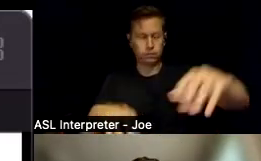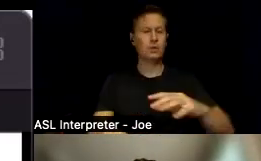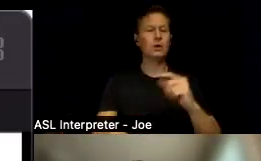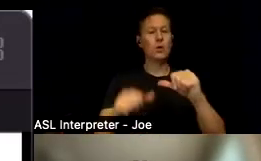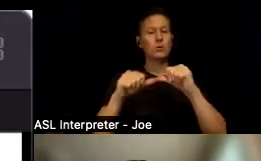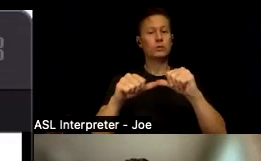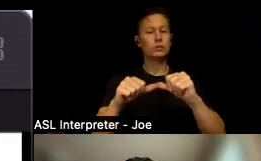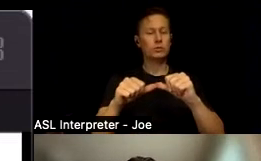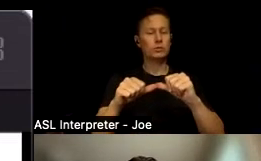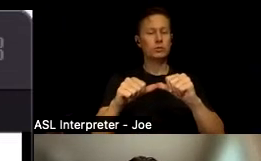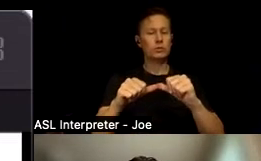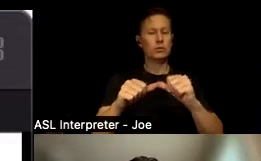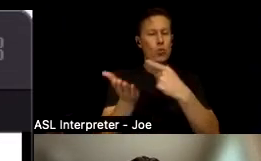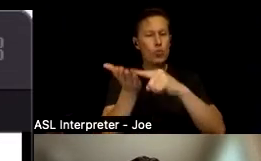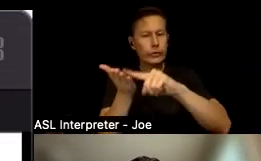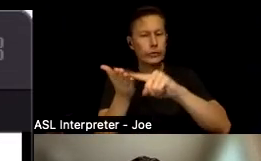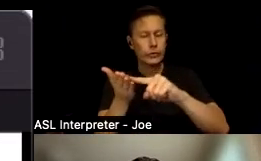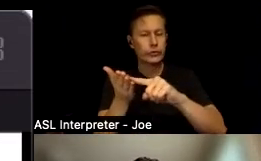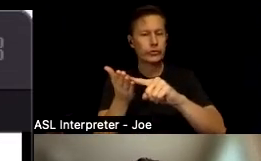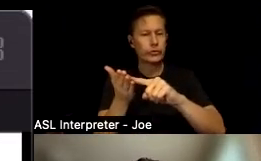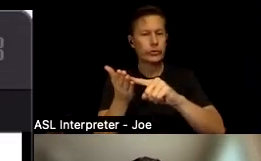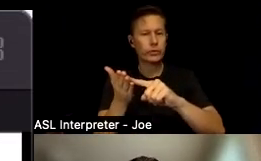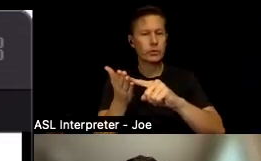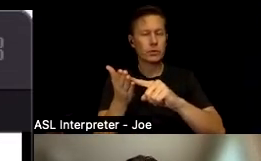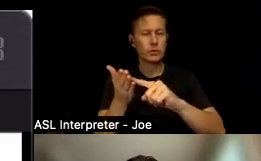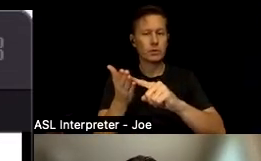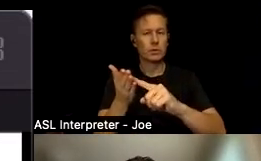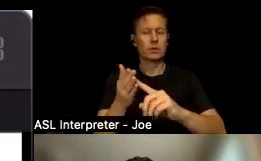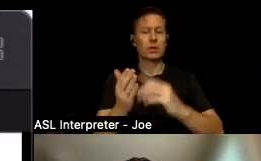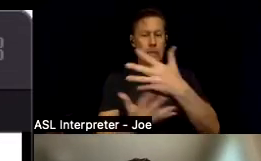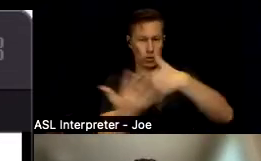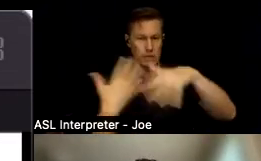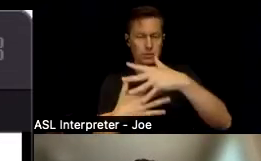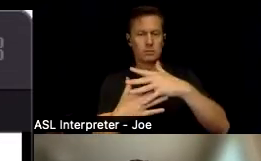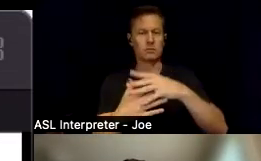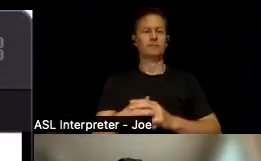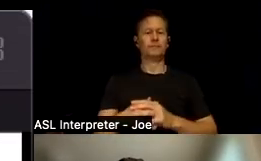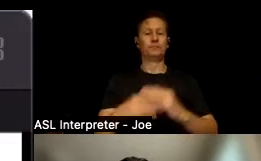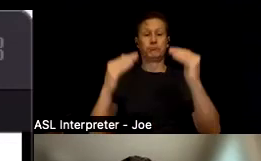explore that. Other large earthquakes, and can we get the next slide, please?